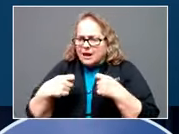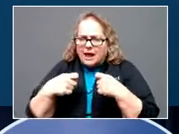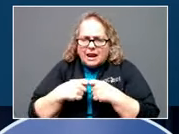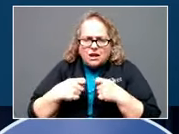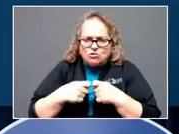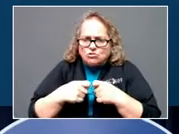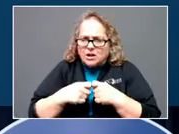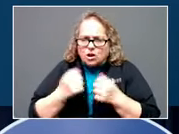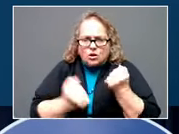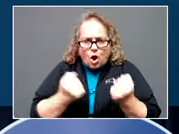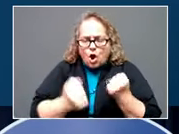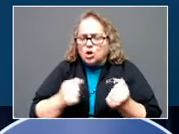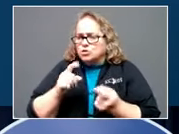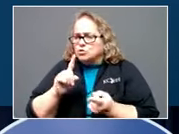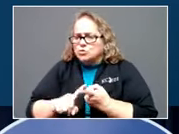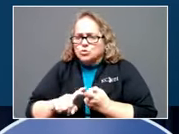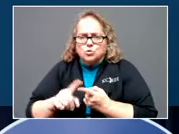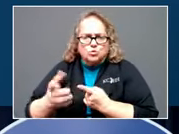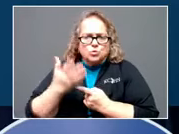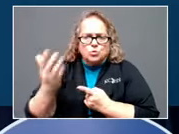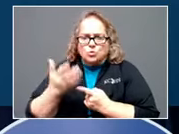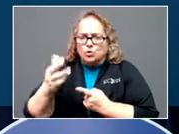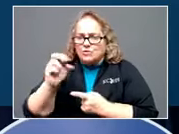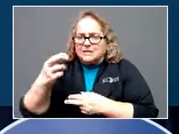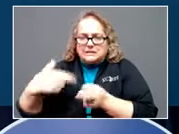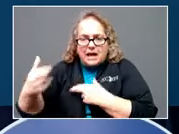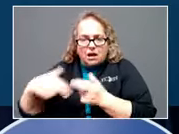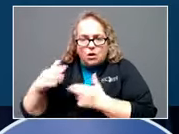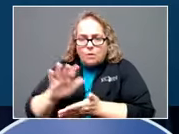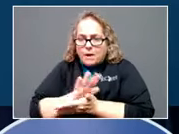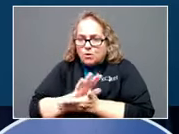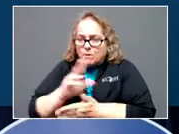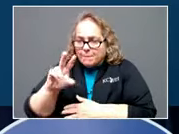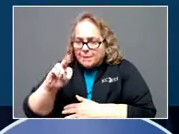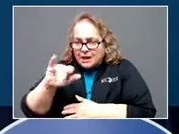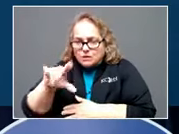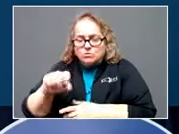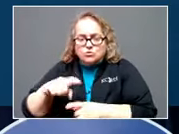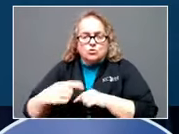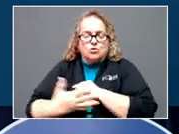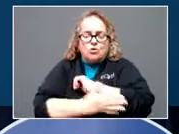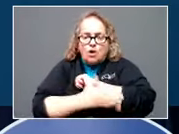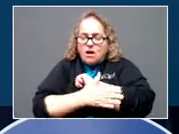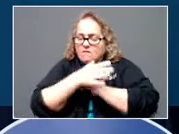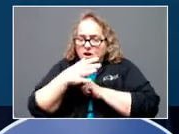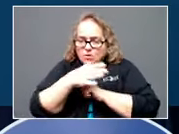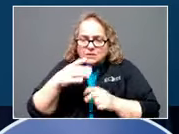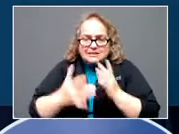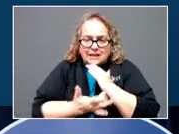vehicles to recycled paper mills, to agriculture technology, to